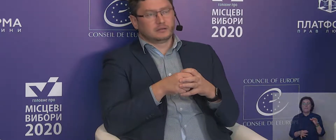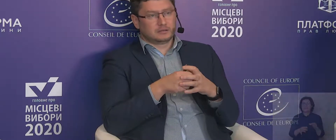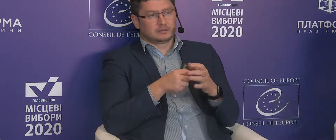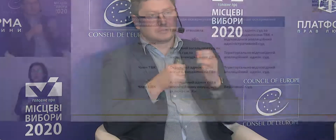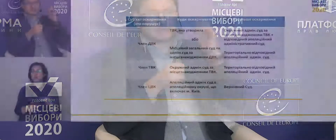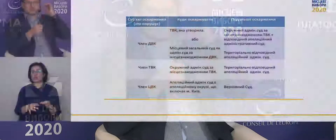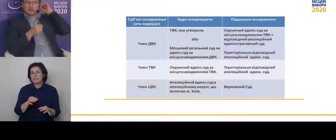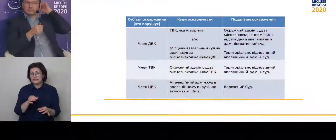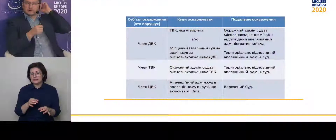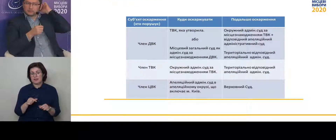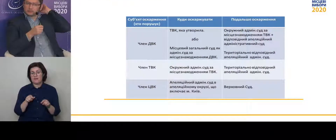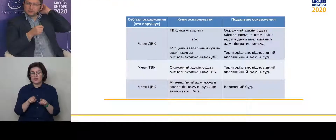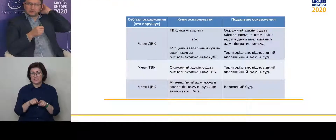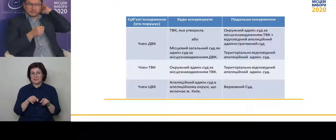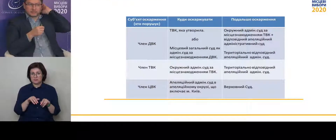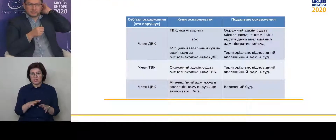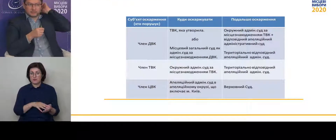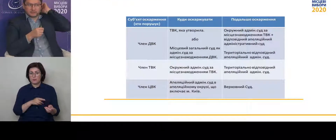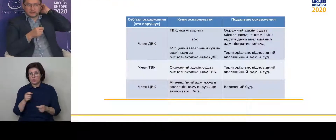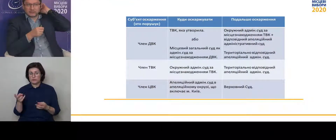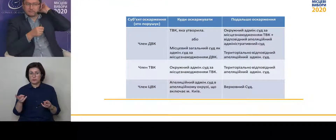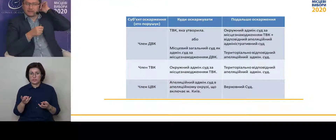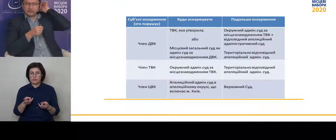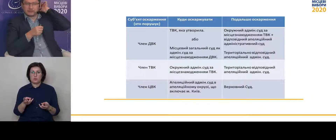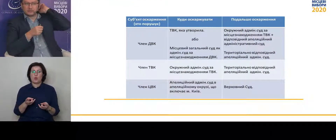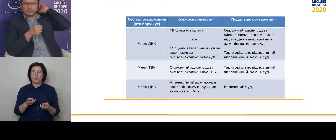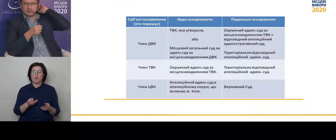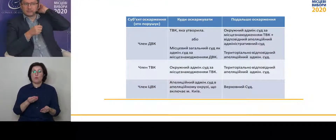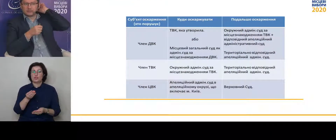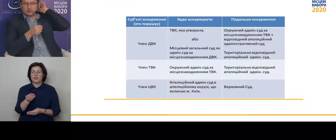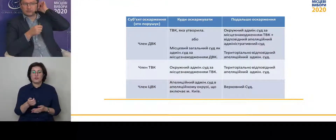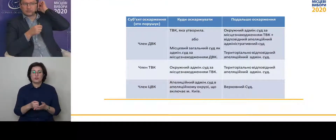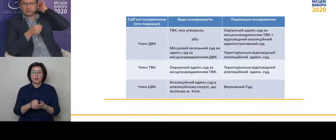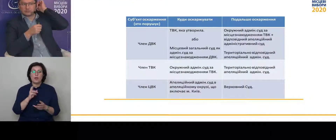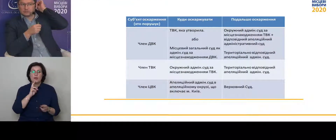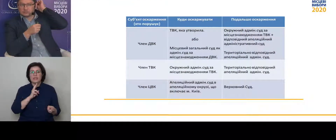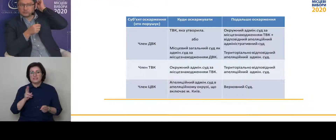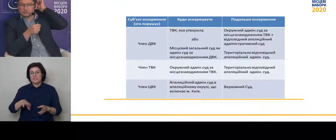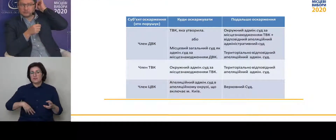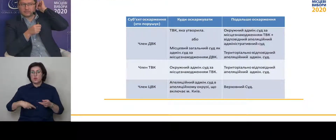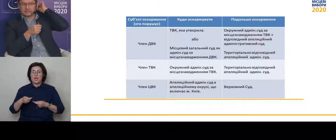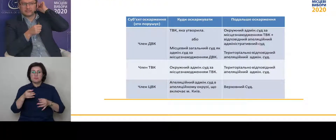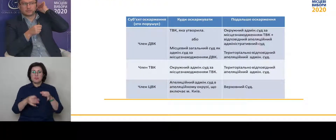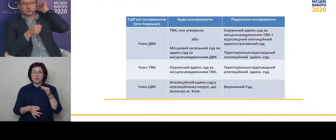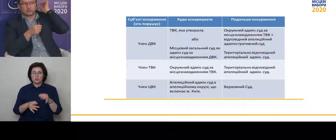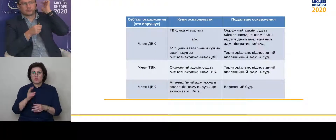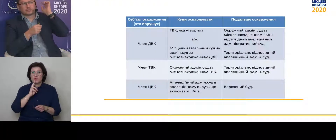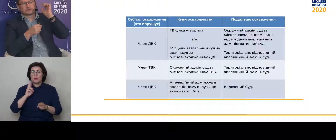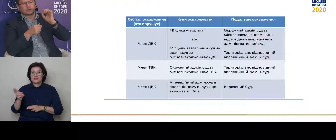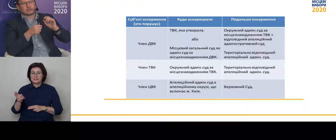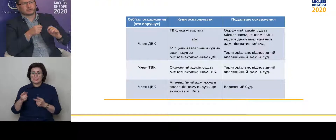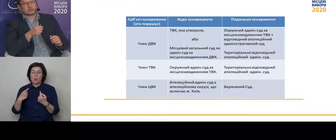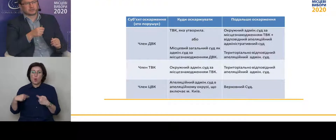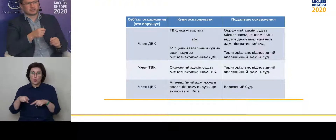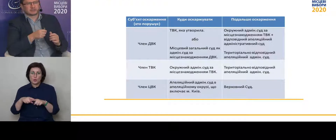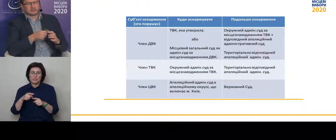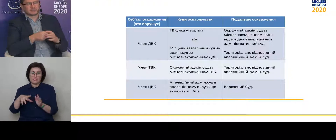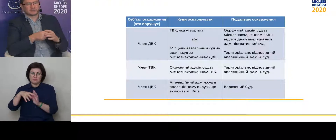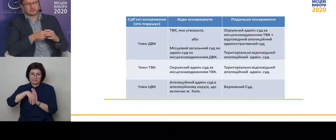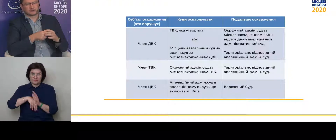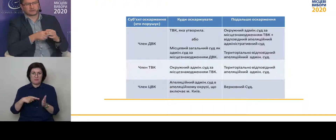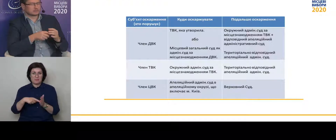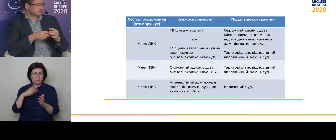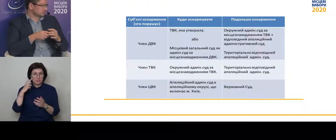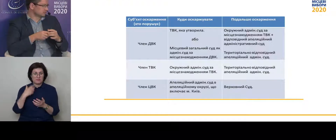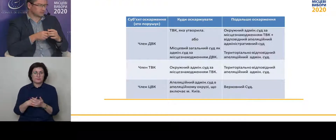here let's have a look at the jurisprudence, because in that case such complaints would have